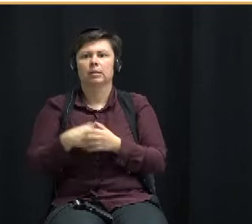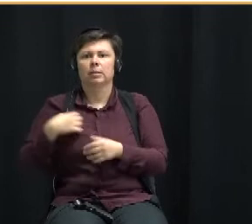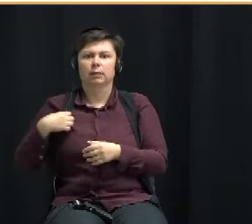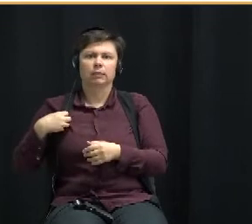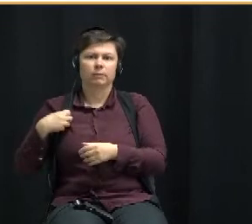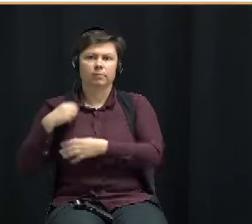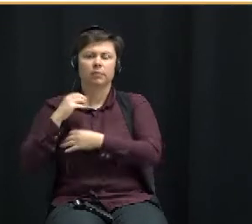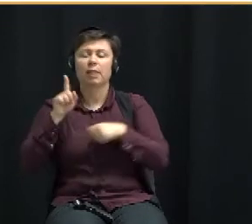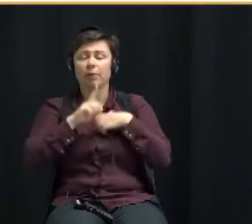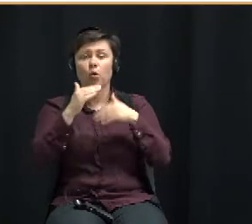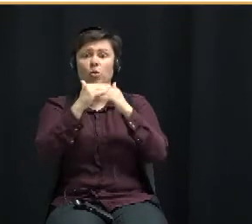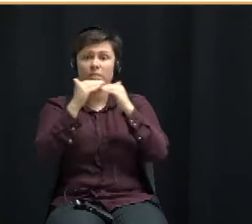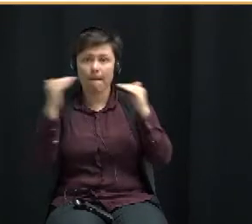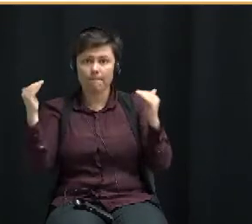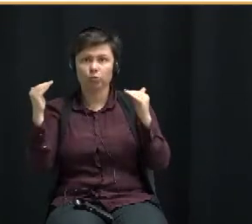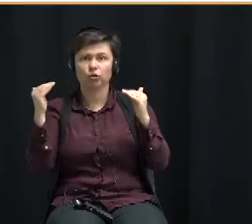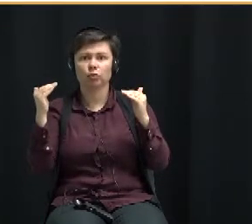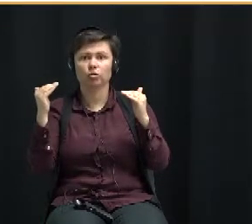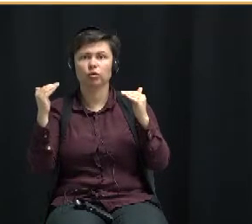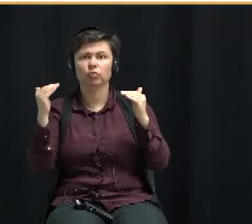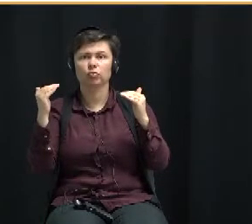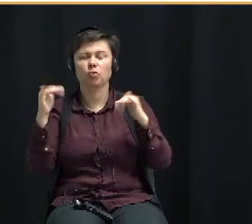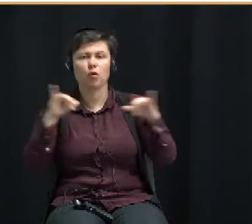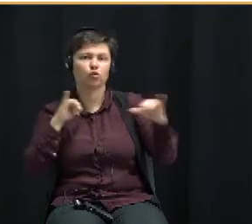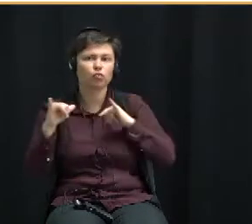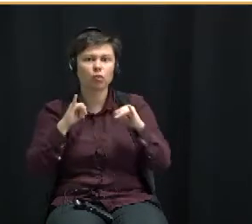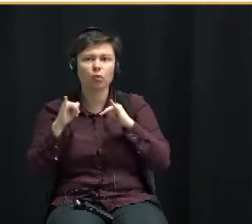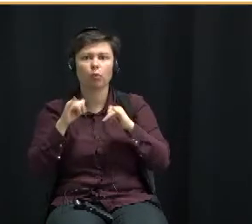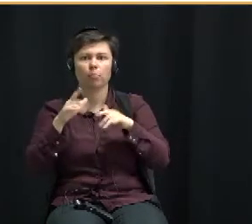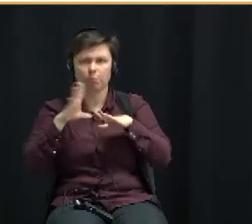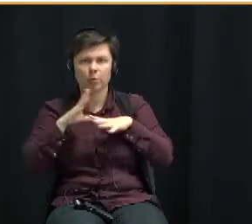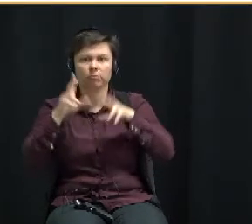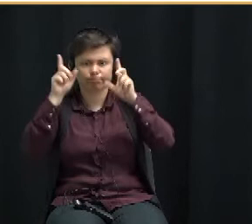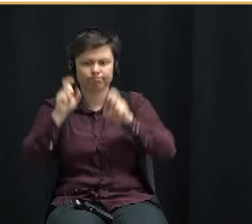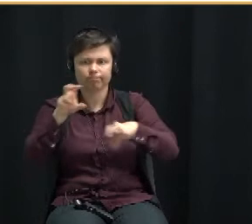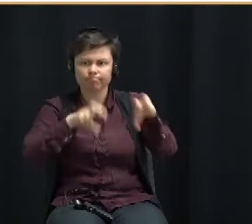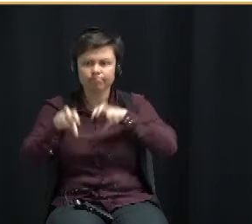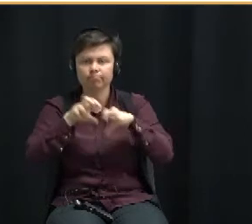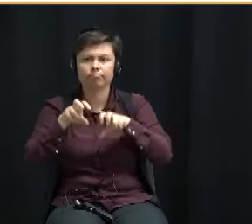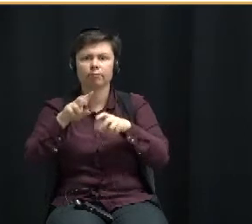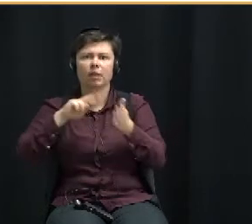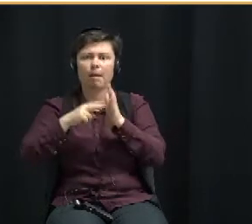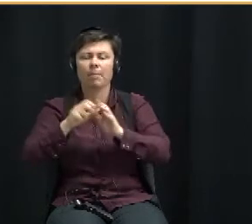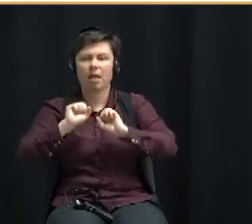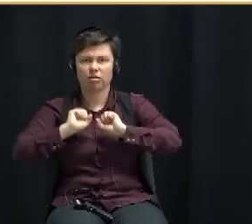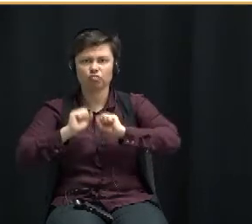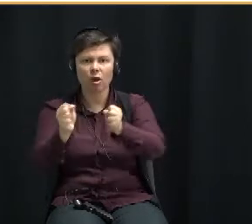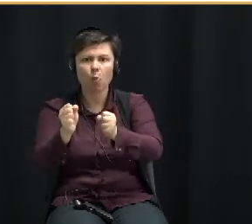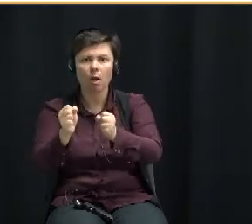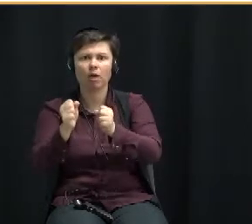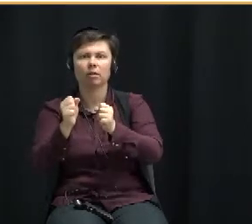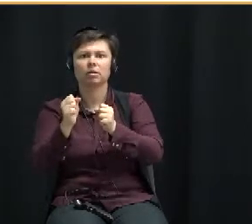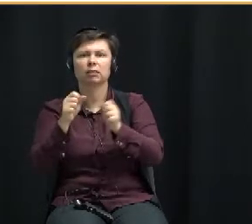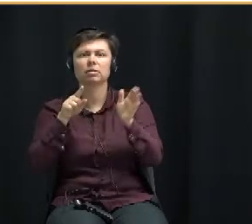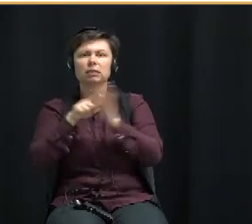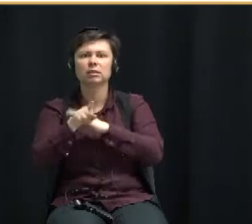level launched a government action plan for universal design, where universal design was a strategy to